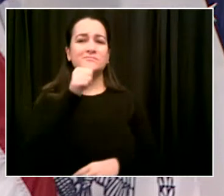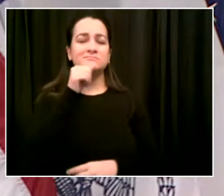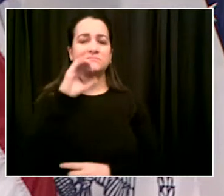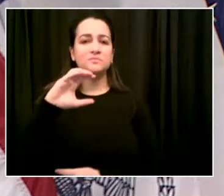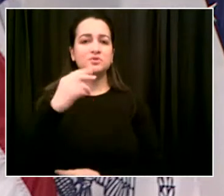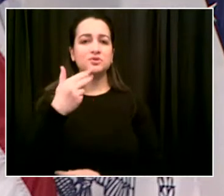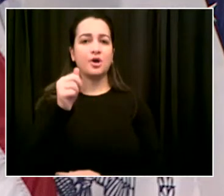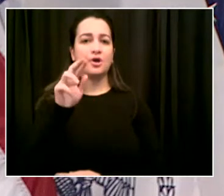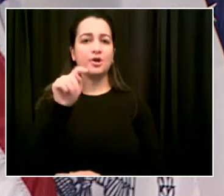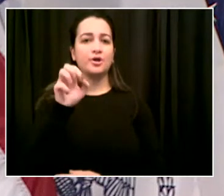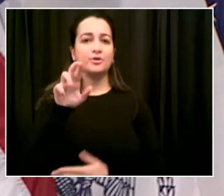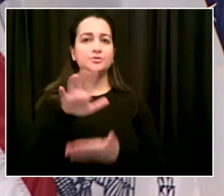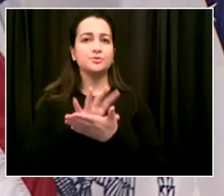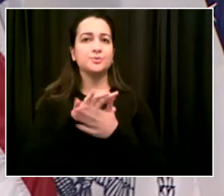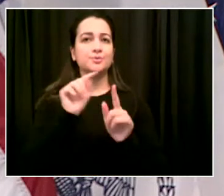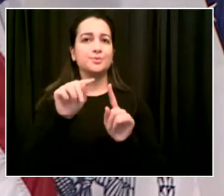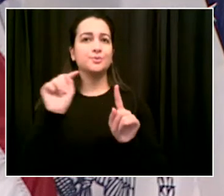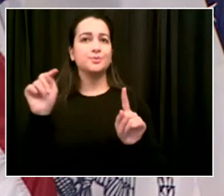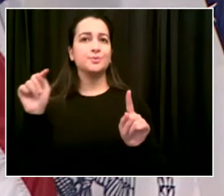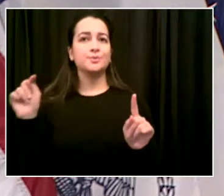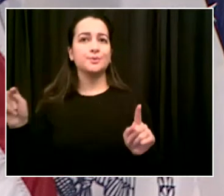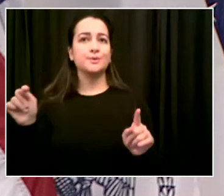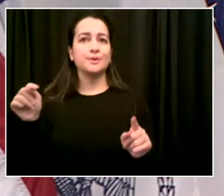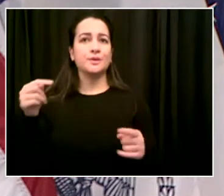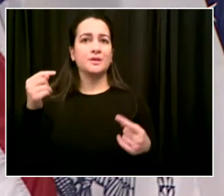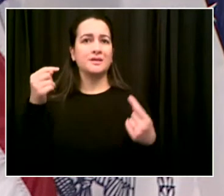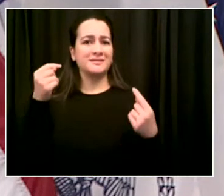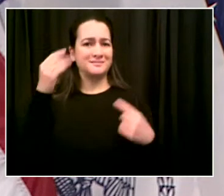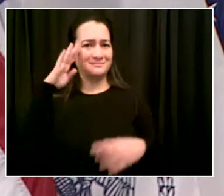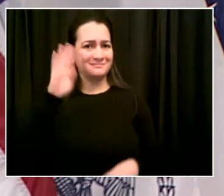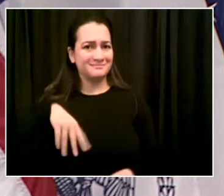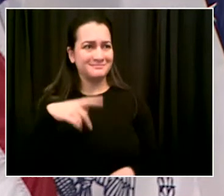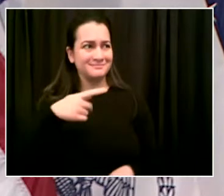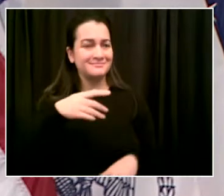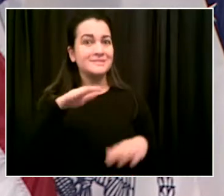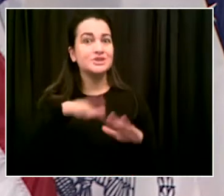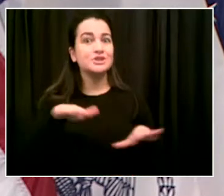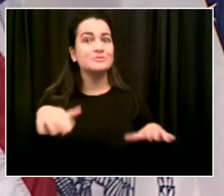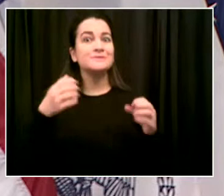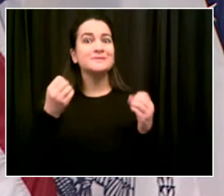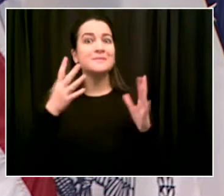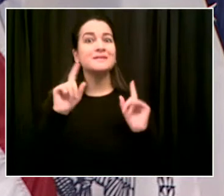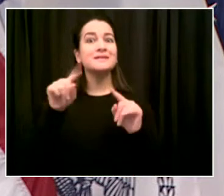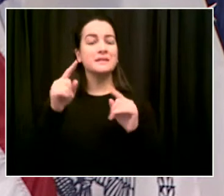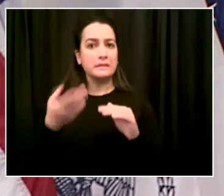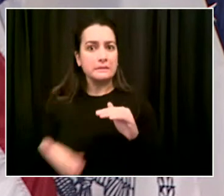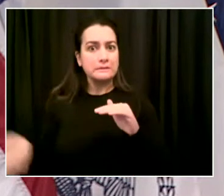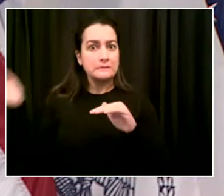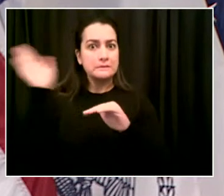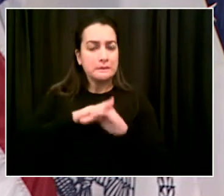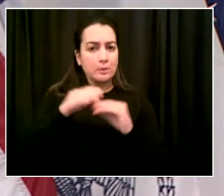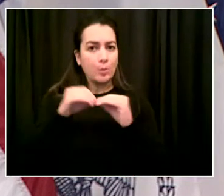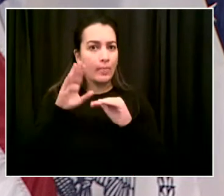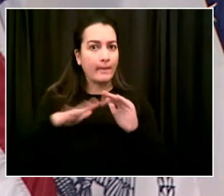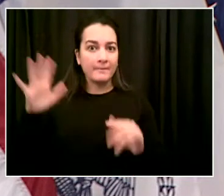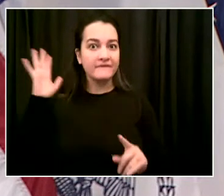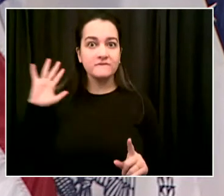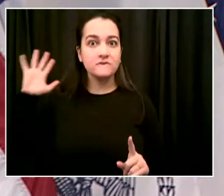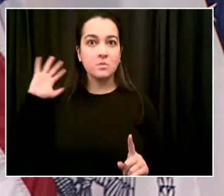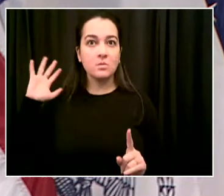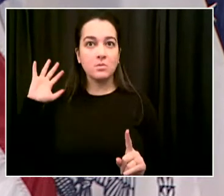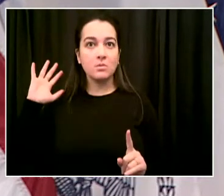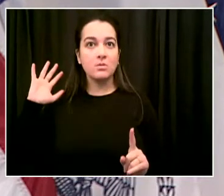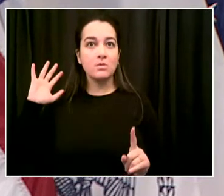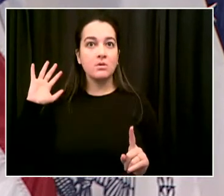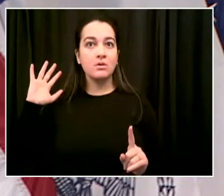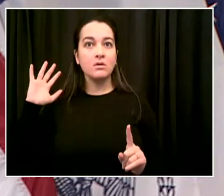Meanwhile, enrollment in the city's traditional public schools is down. I was wondering if you could comment